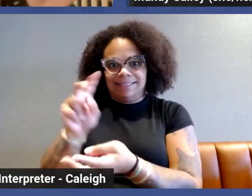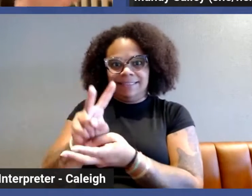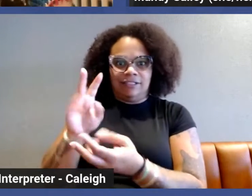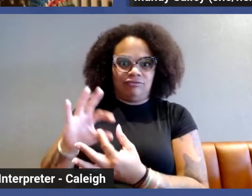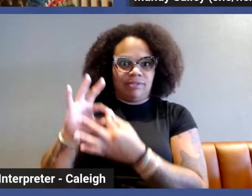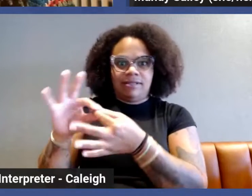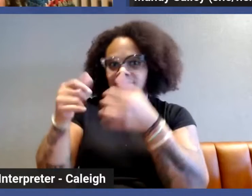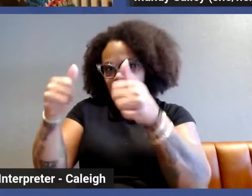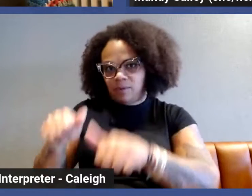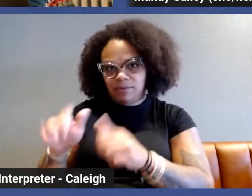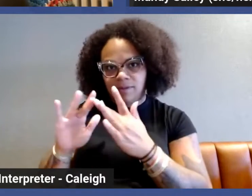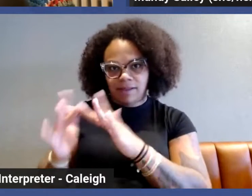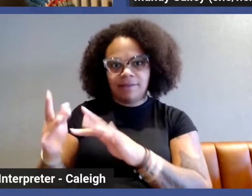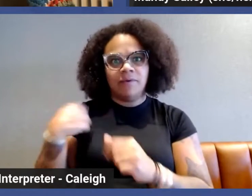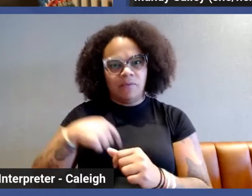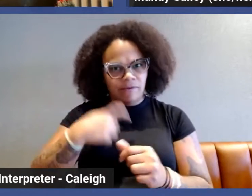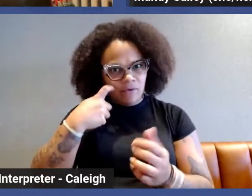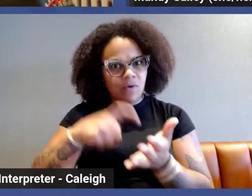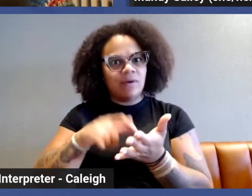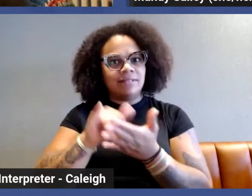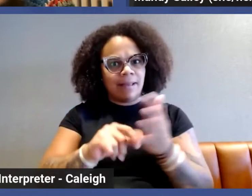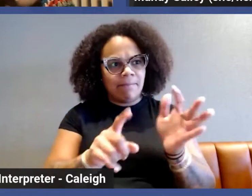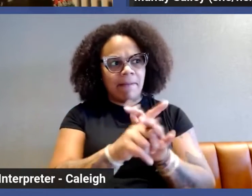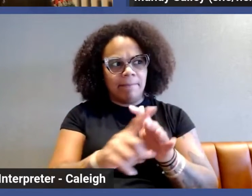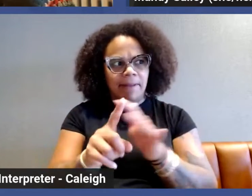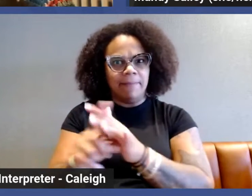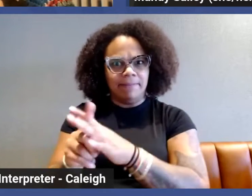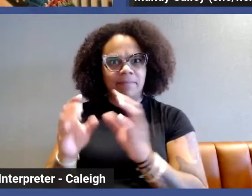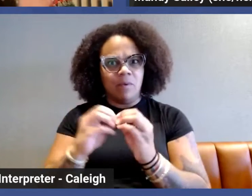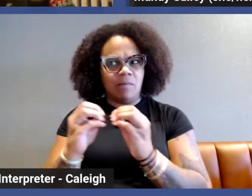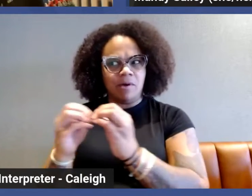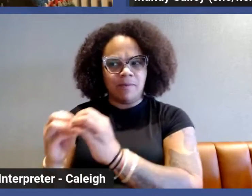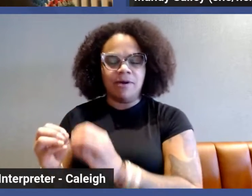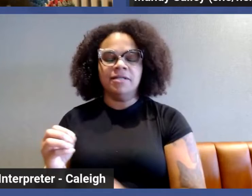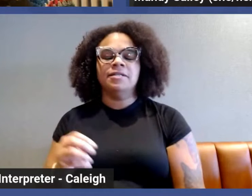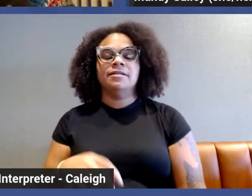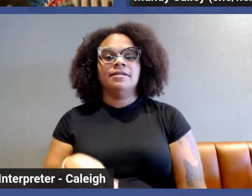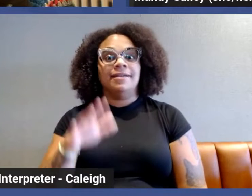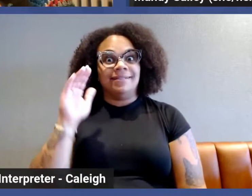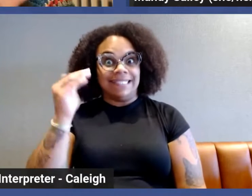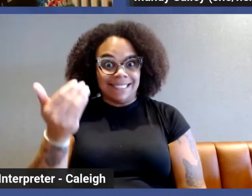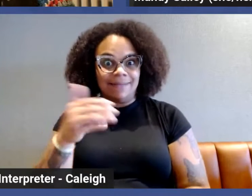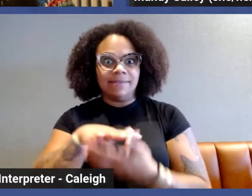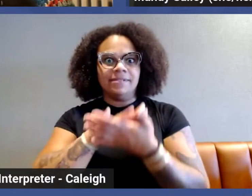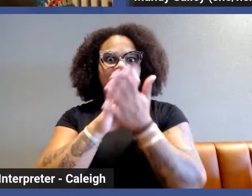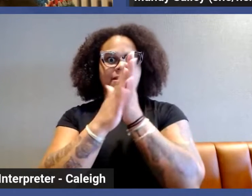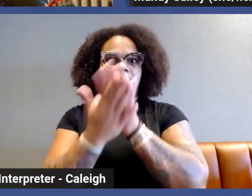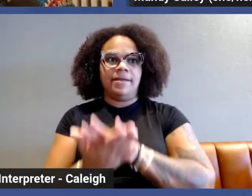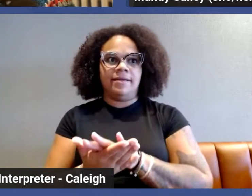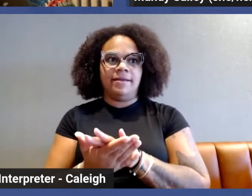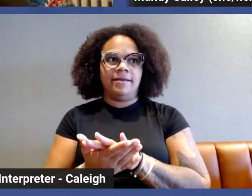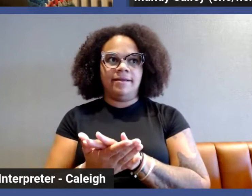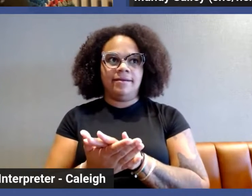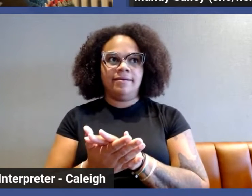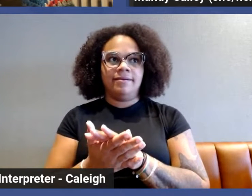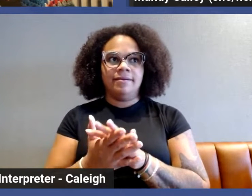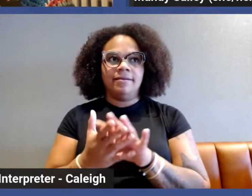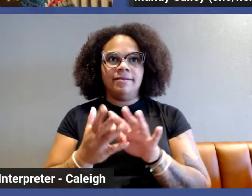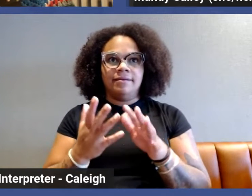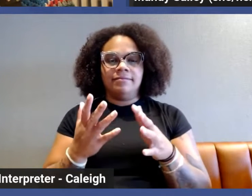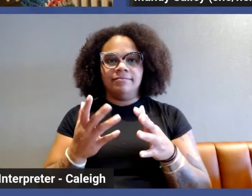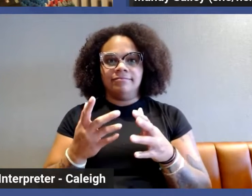kind of crop up in little places like this. And it seems like to some degree that is getting passed down into